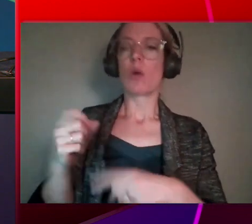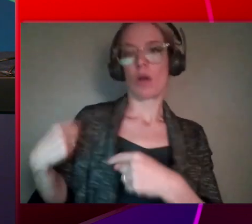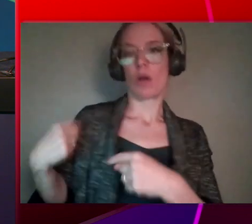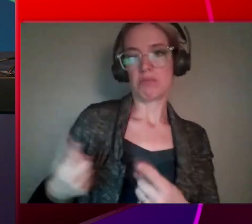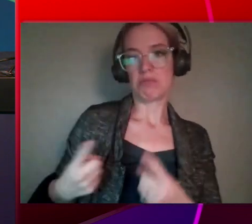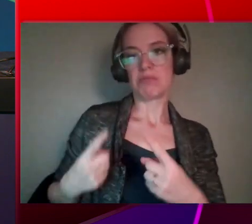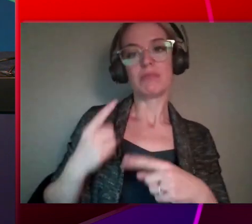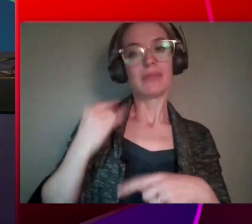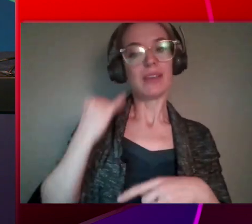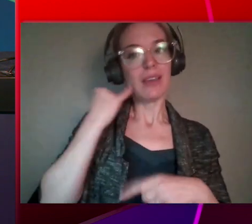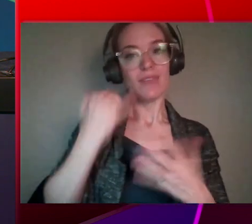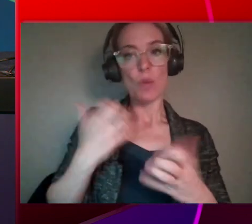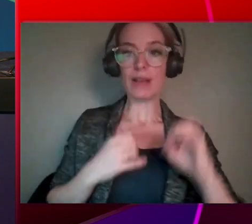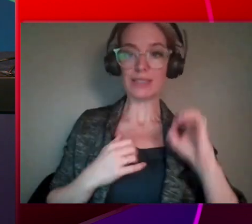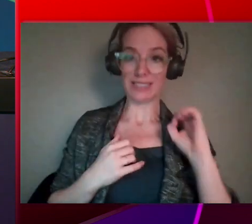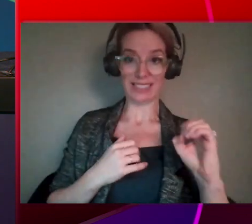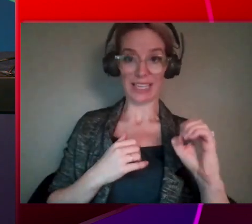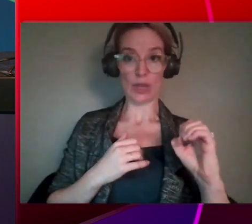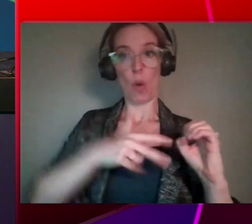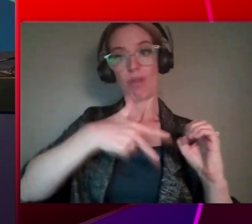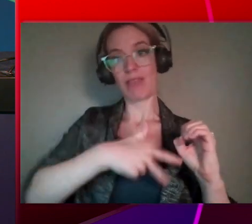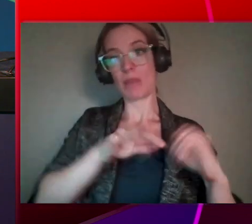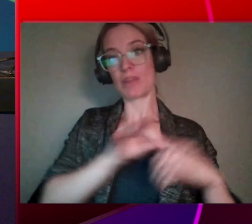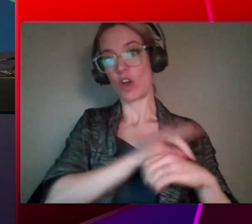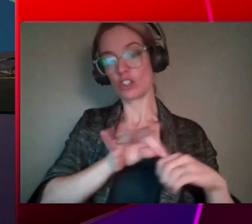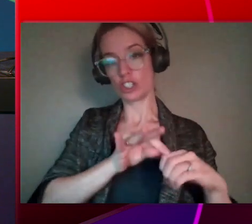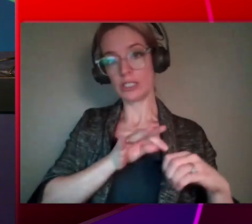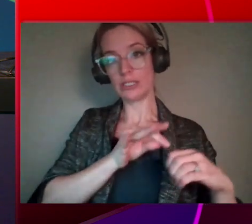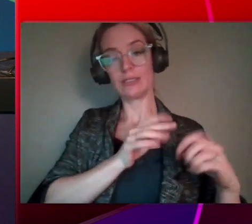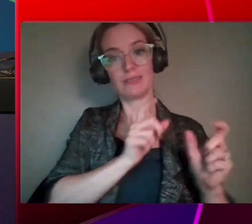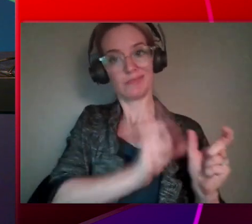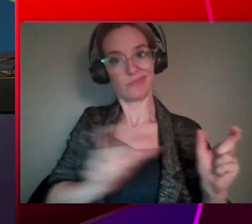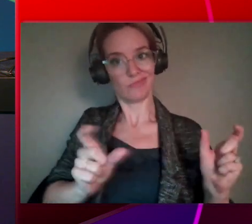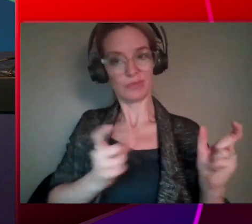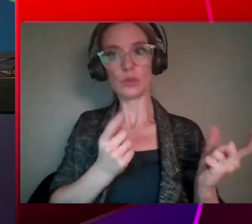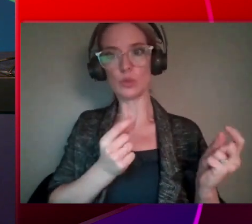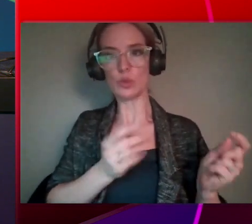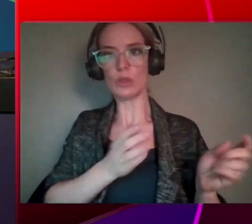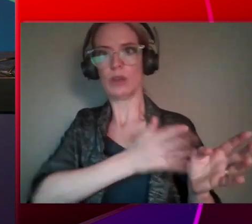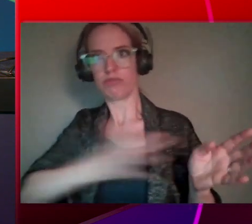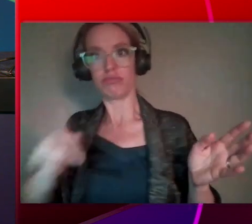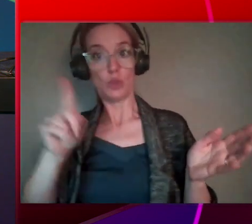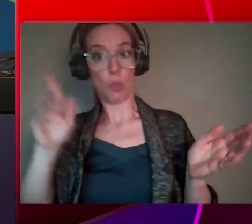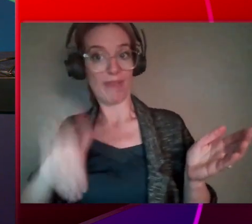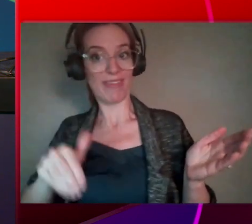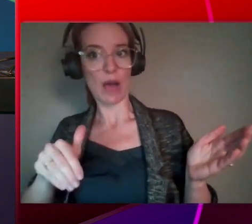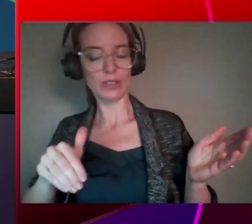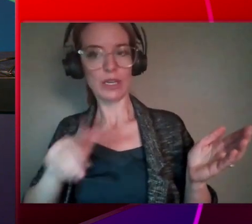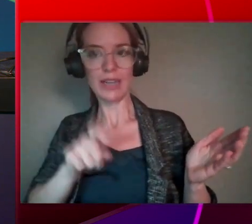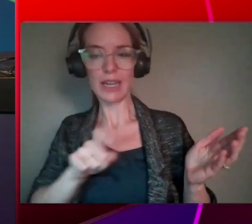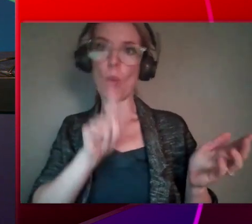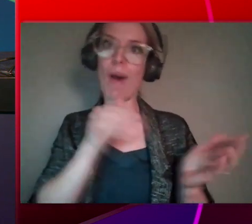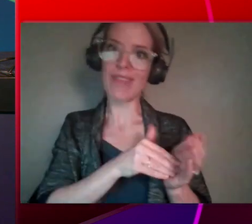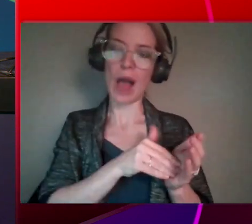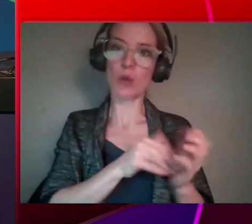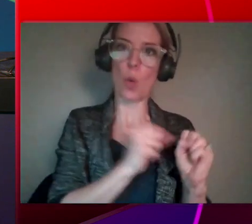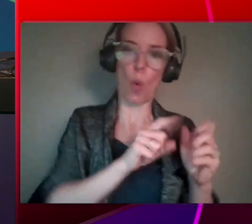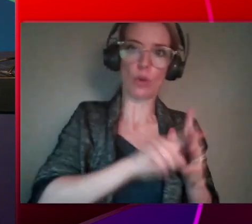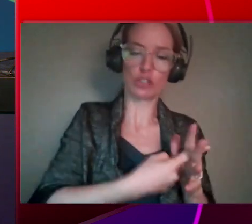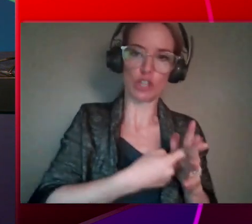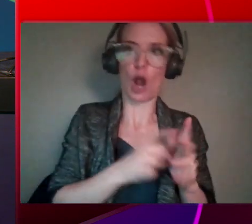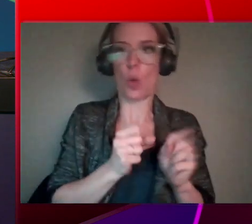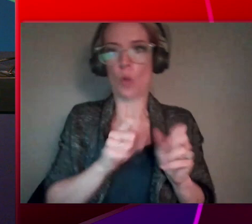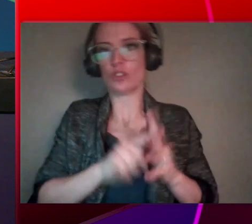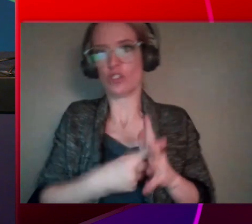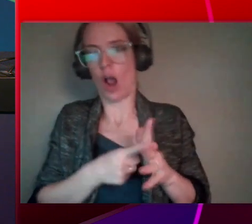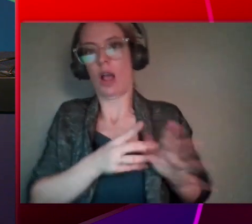Lambda function instances to, let's say, 1,000 Lambda function instances, there would have to be 1,000 different cold starts where it would be loading up all this code. With